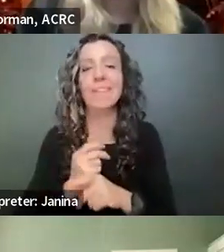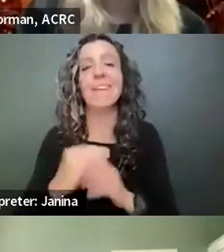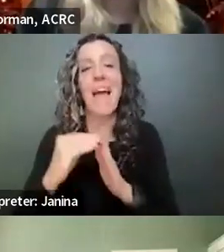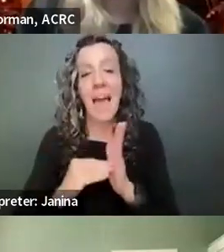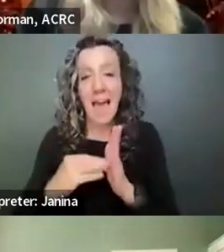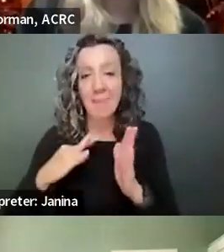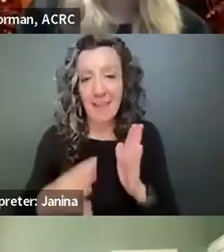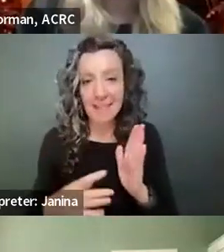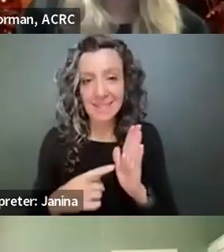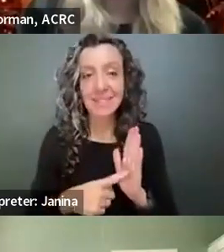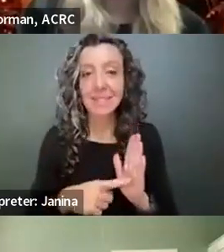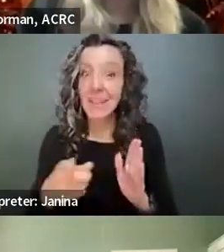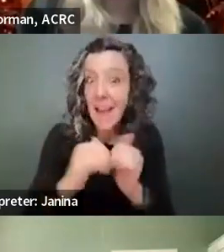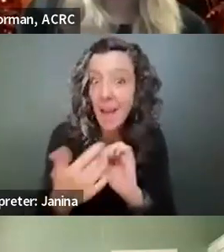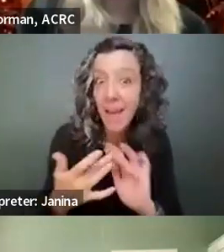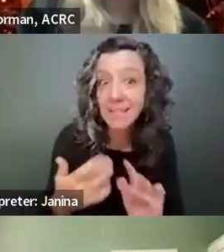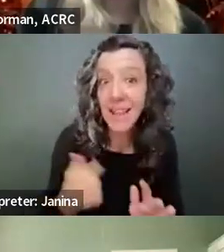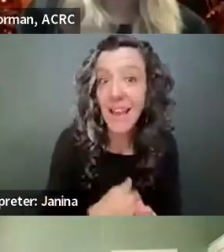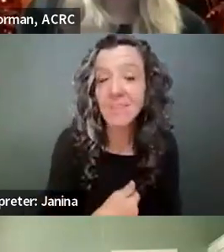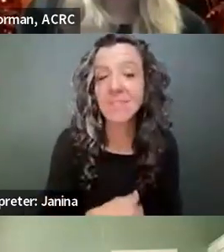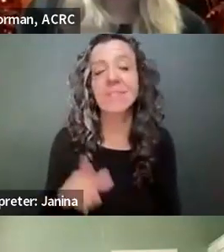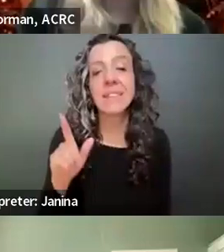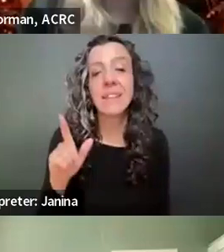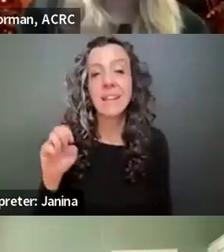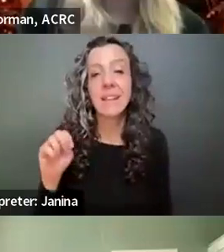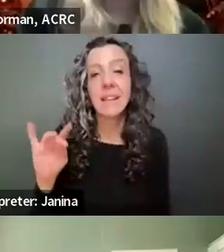Here's how you contact us.